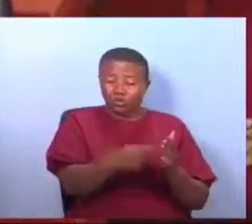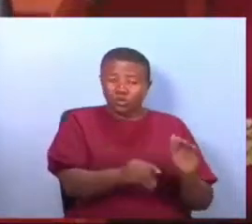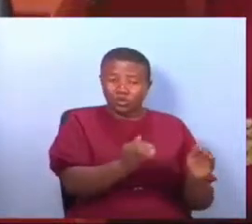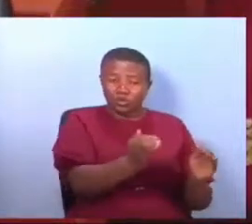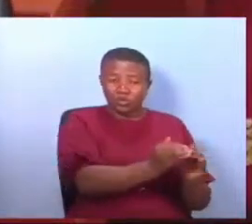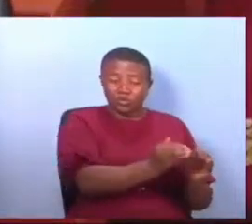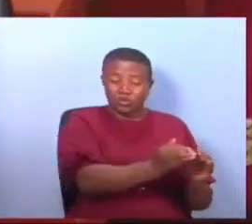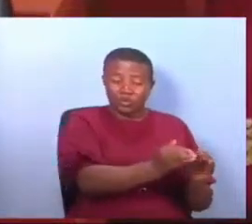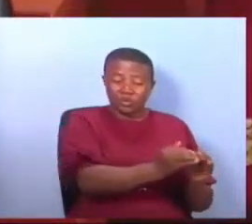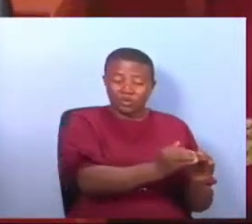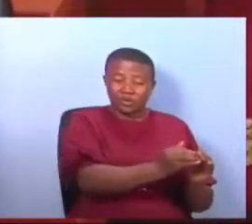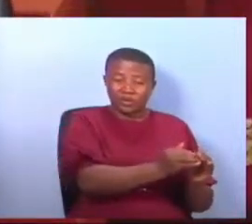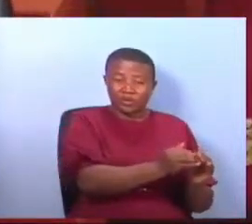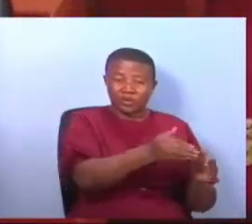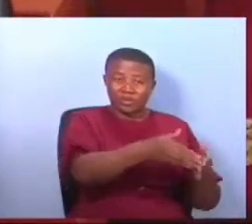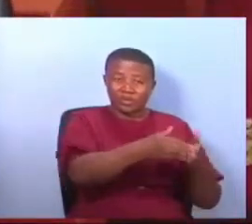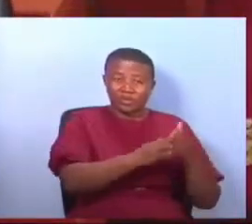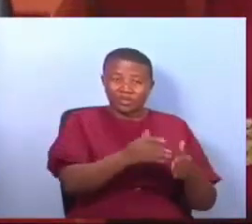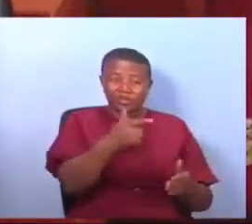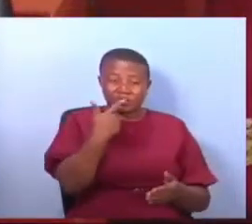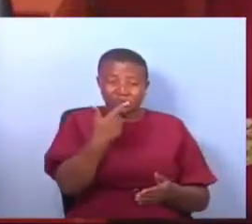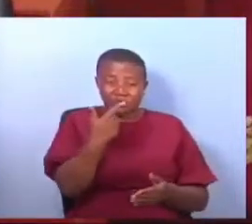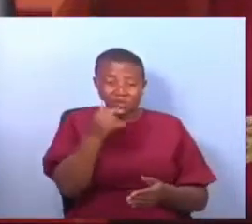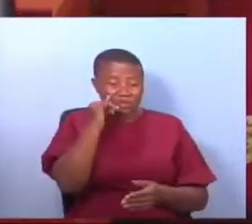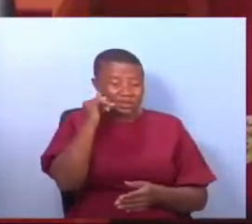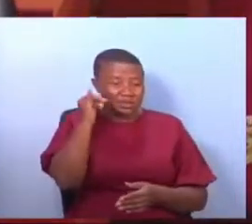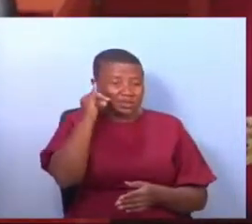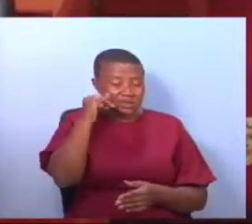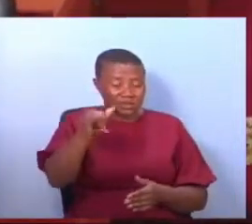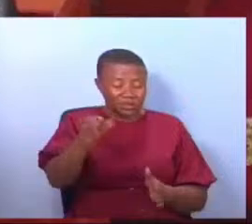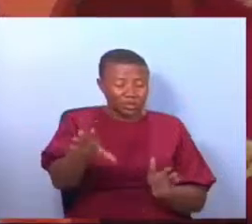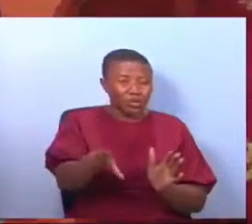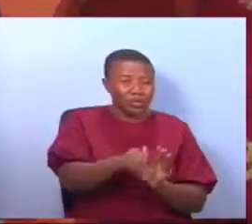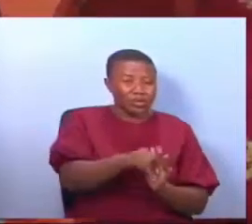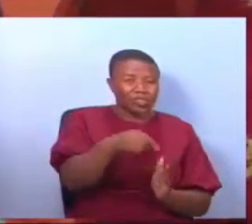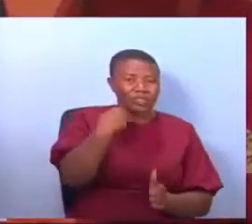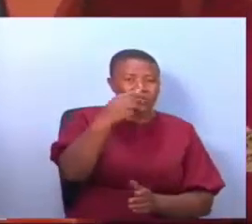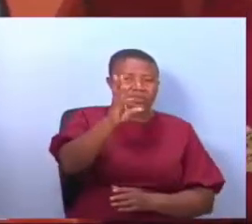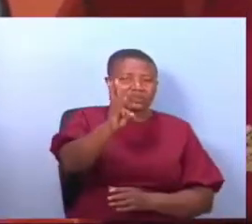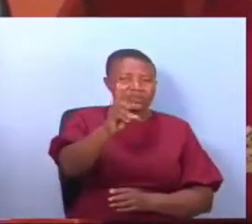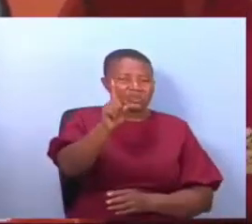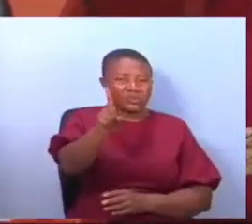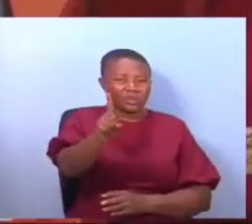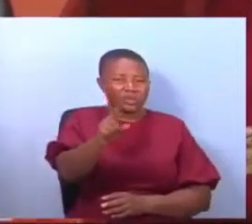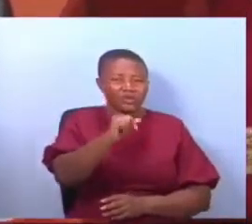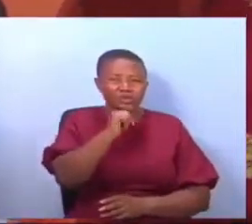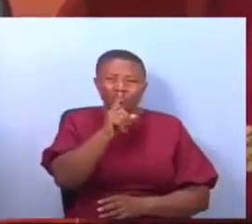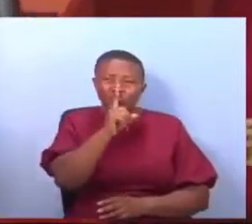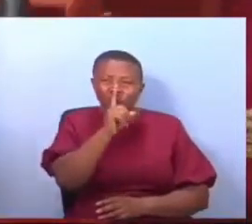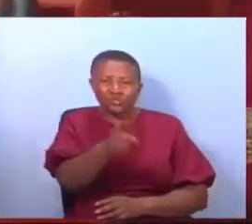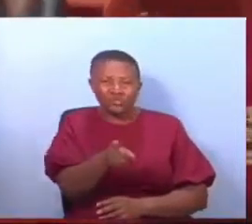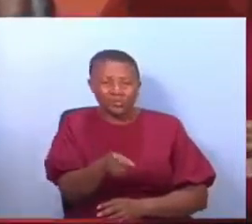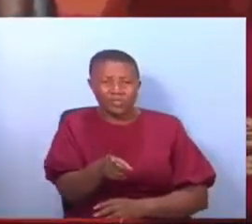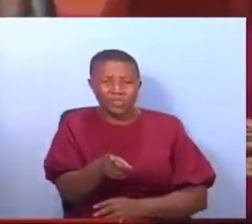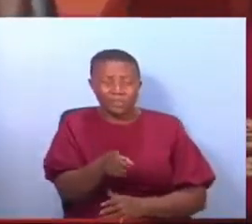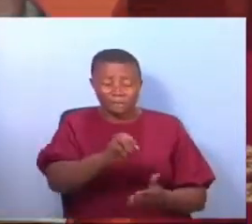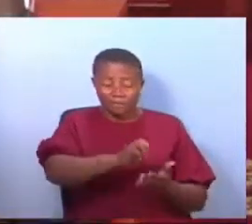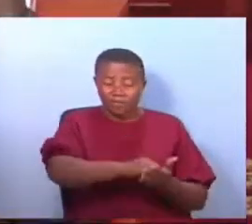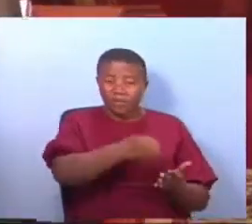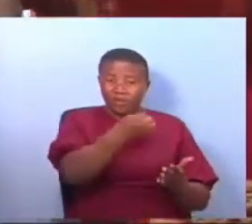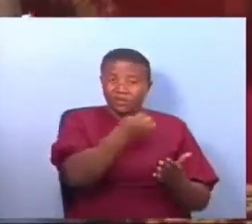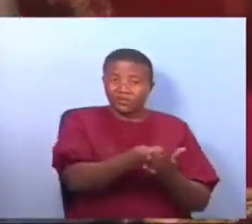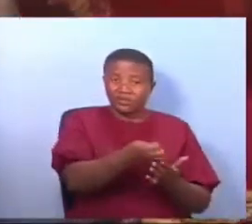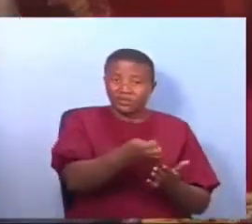yesterday, that 61 were absent from this side, is false. It has no basis. The evidence here shows that 15